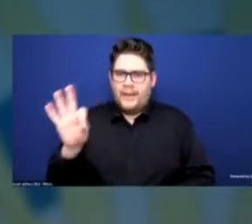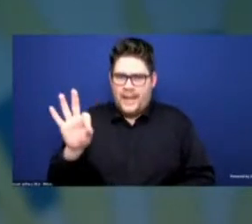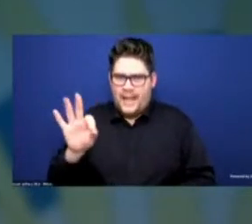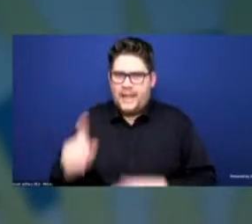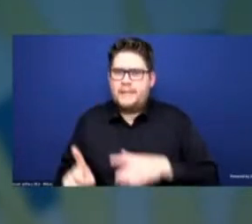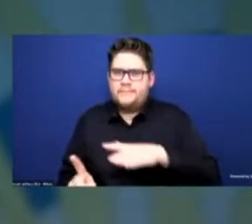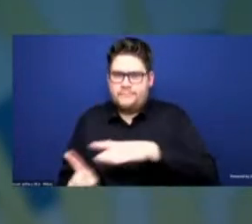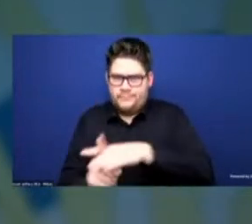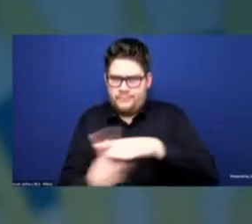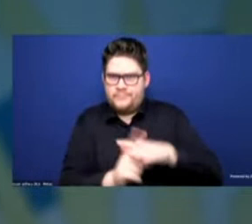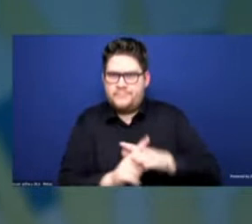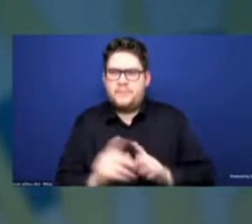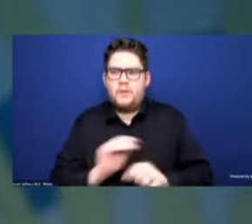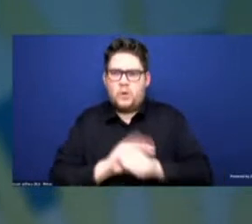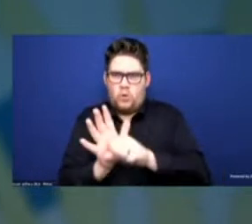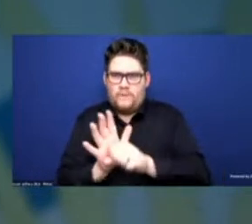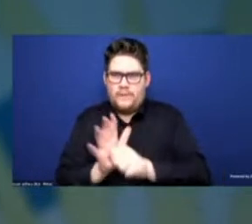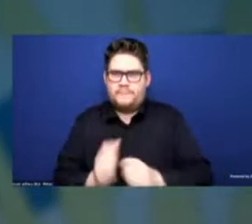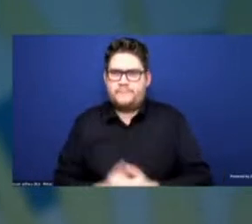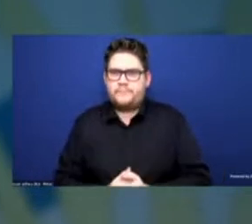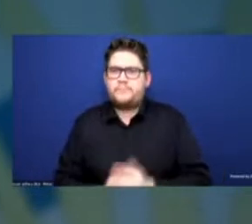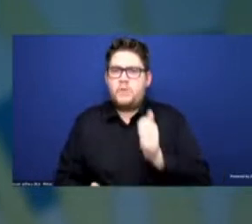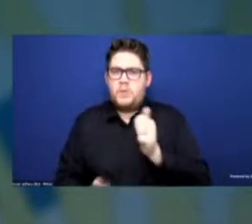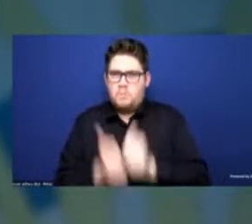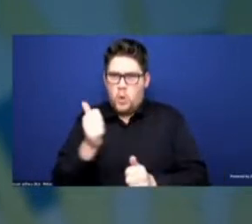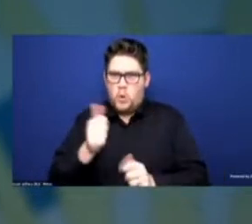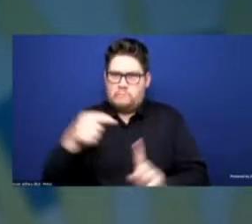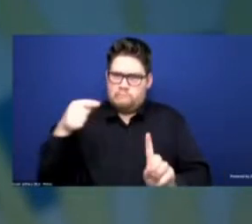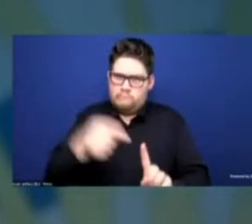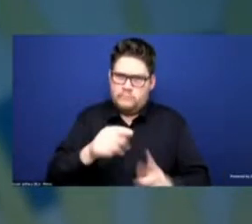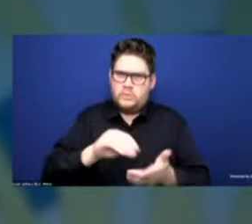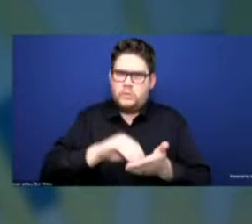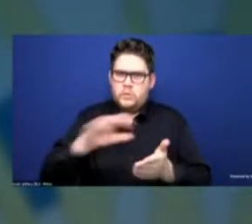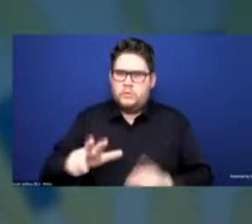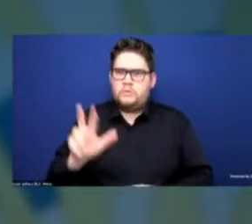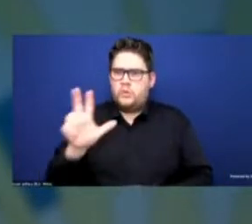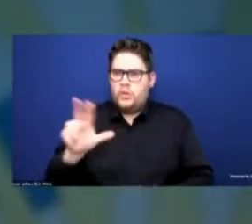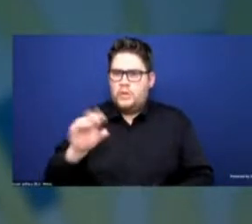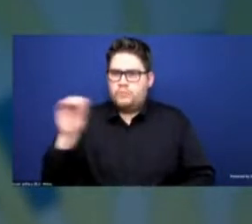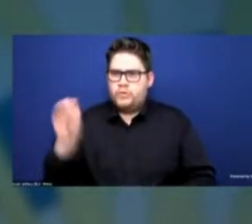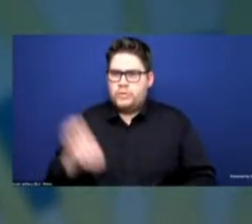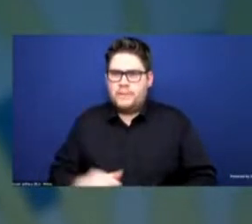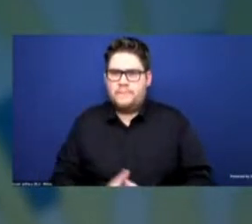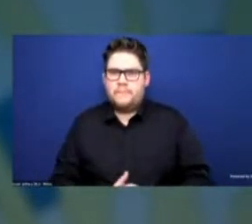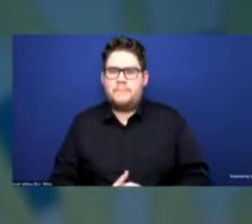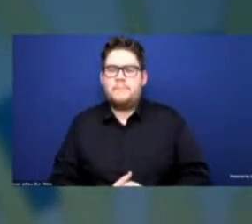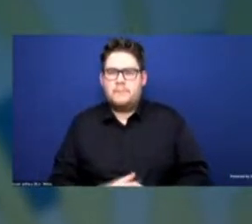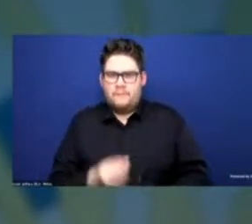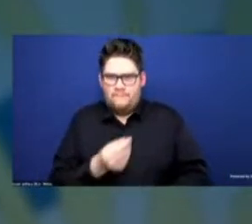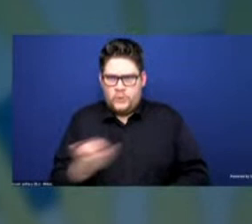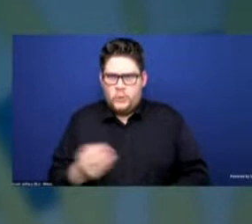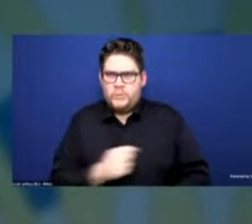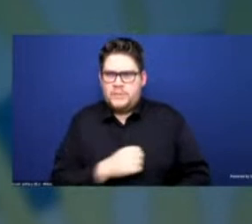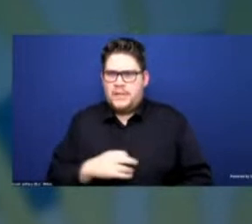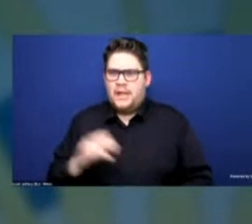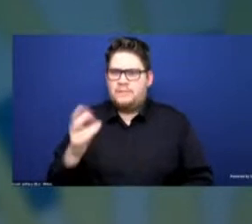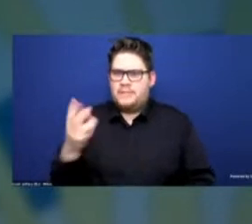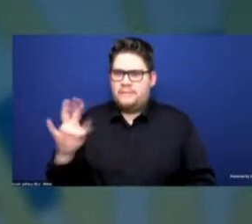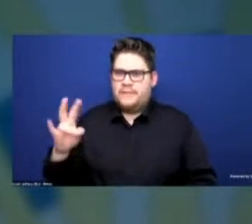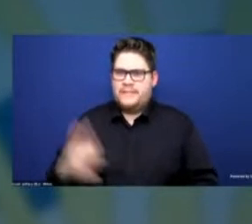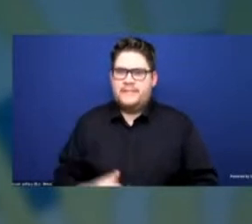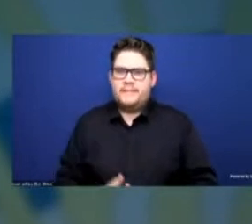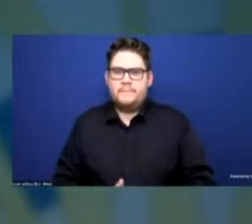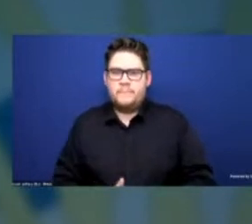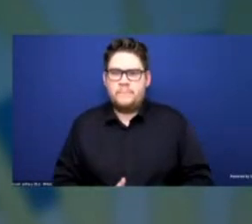staff, 17%. Of those 2,000 in some cases, 267, or